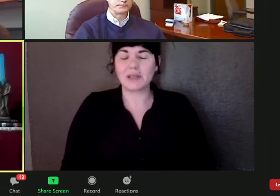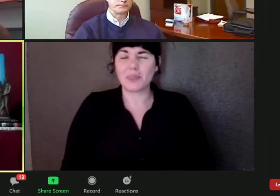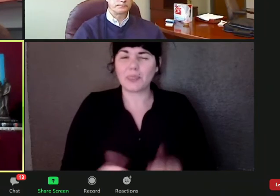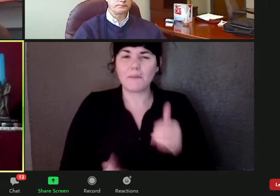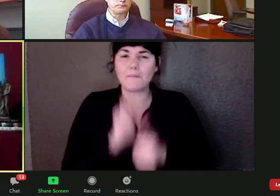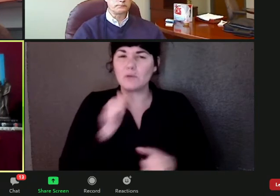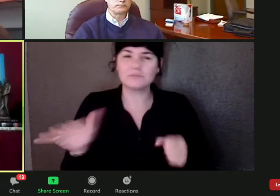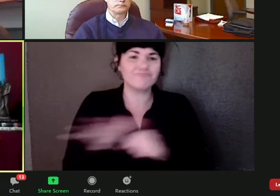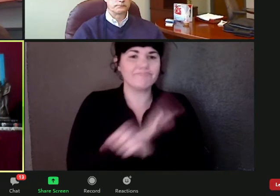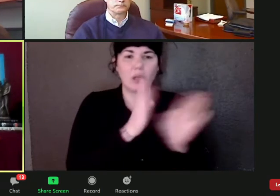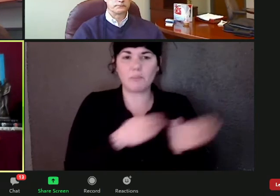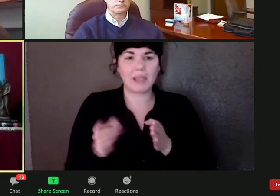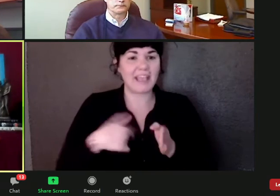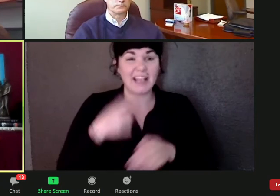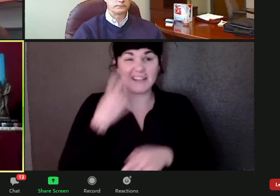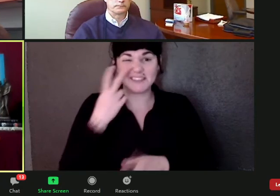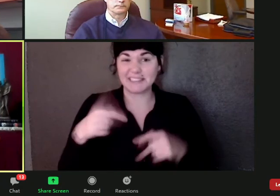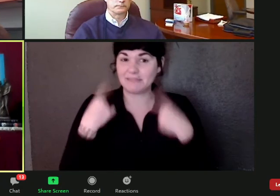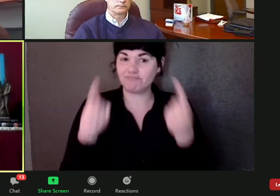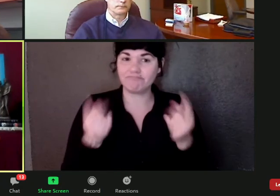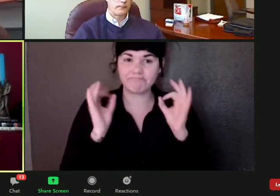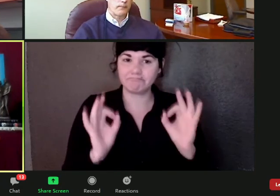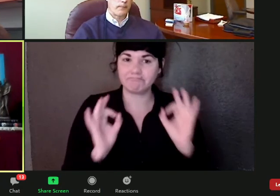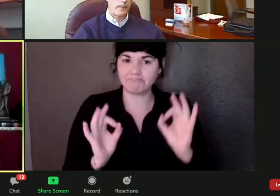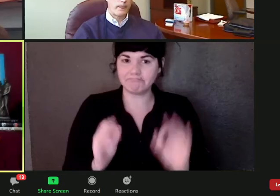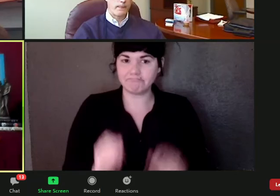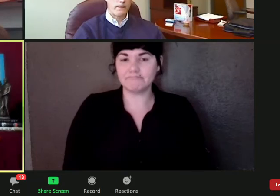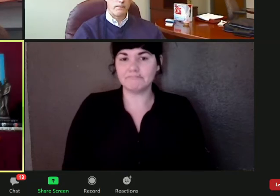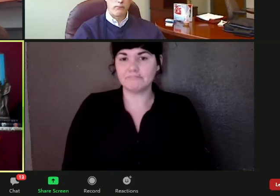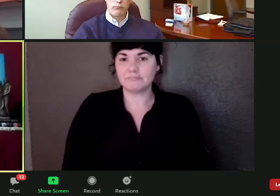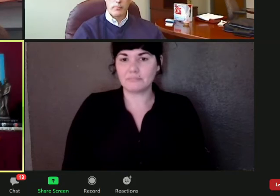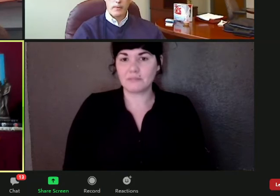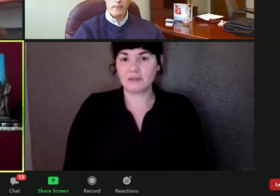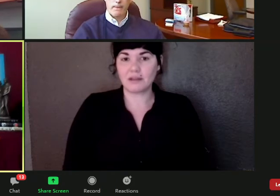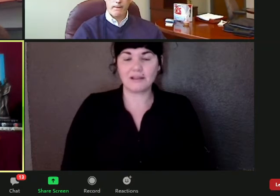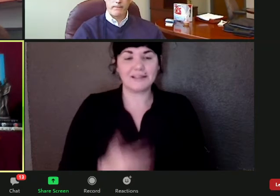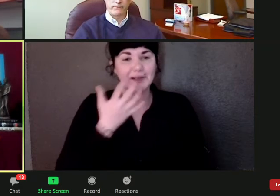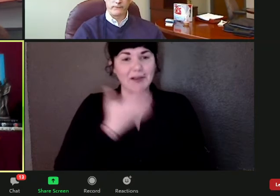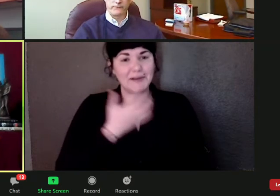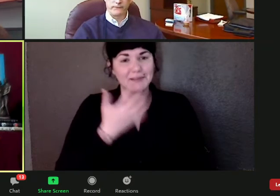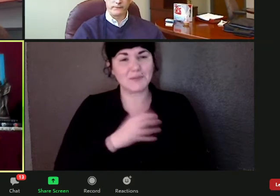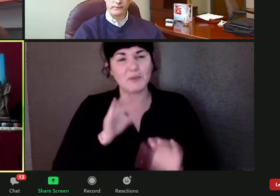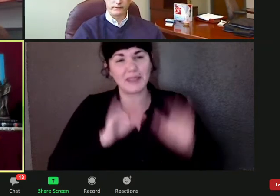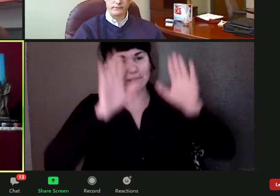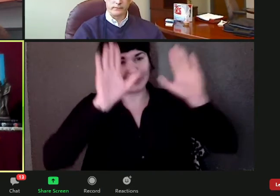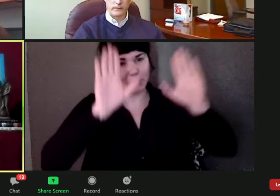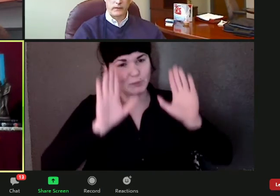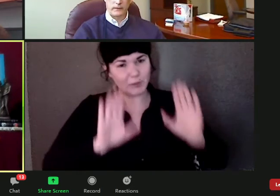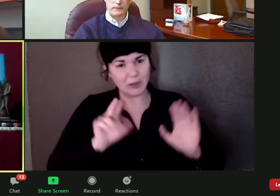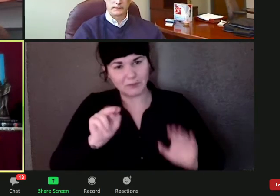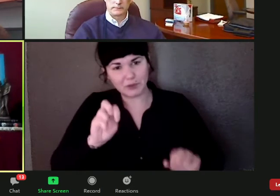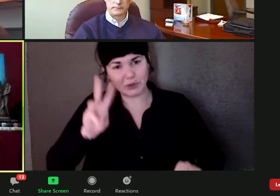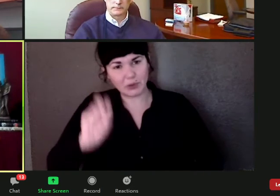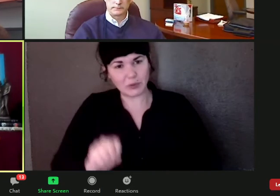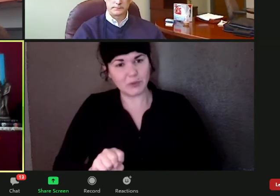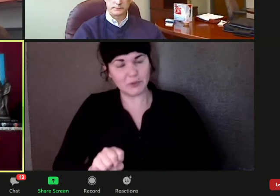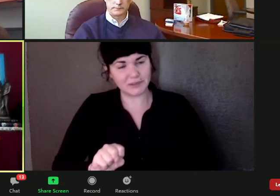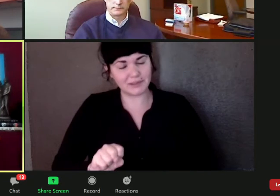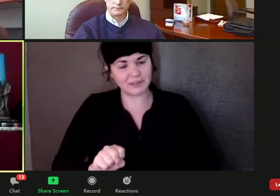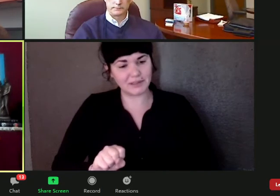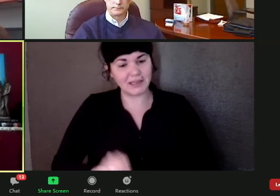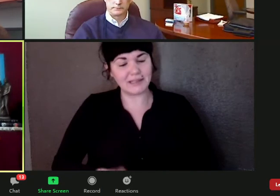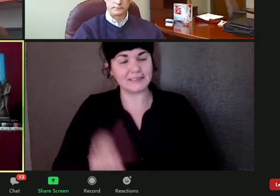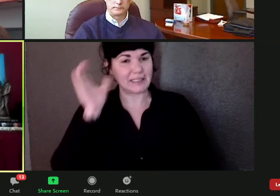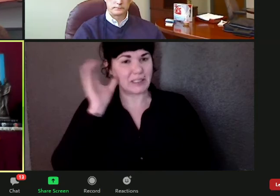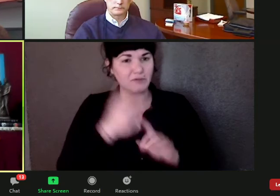Well, that's awesome, Ironetta. I know that's great news to hear from you and to hear from Randy to the work that you and